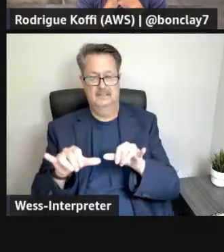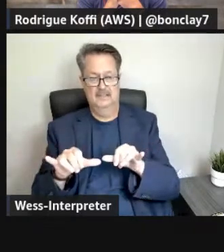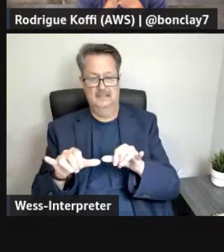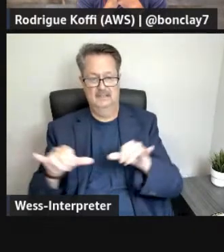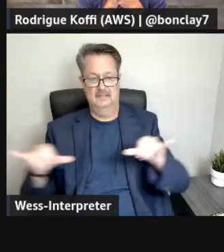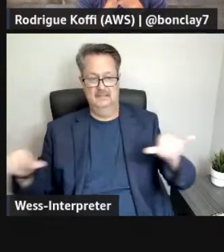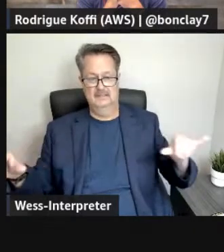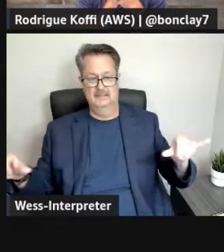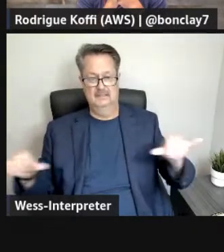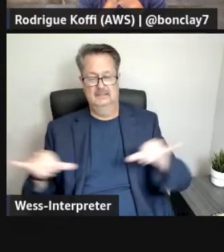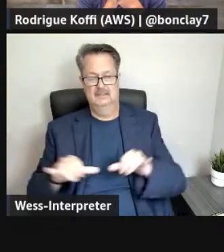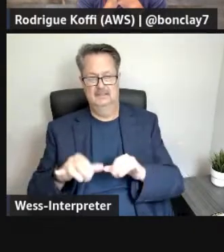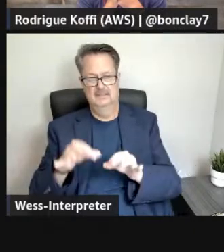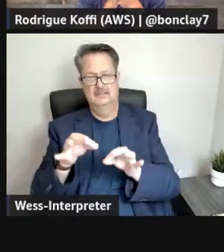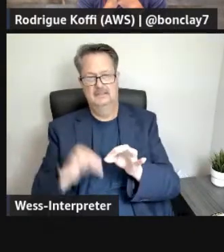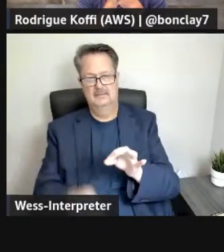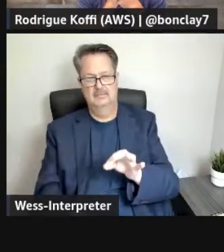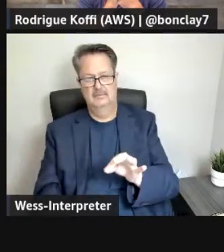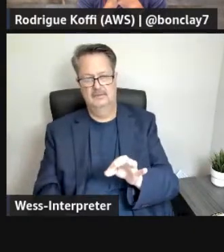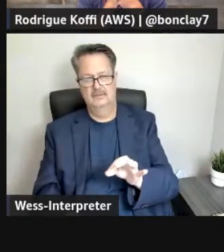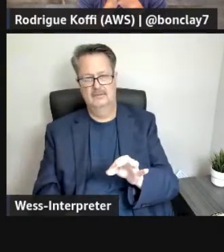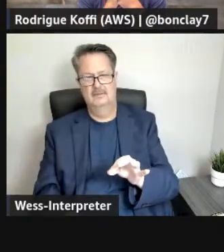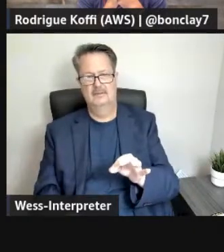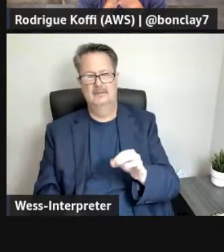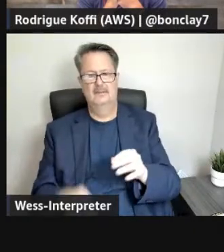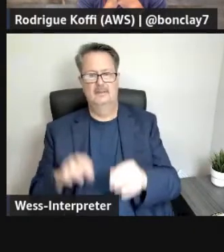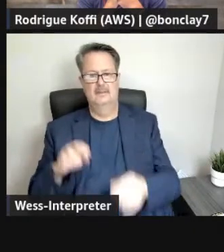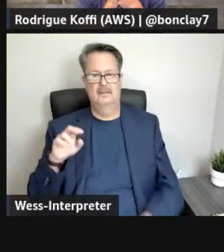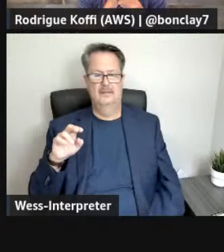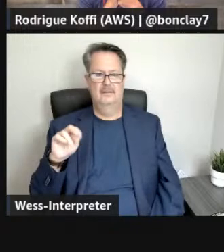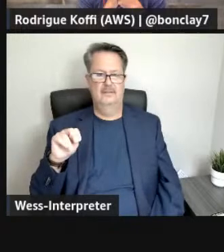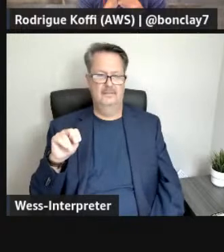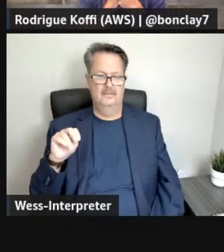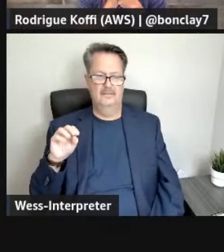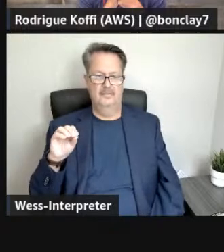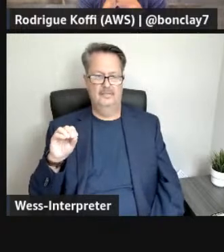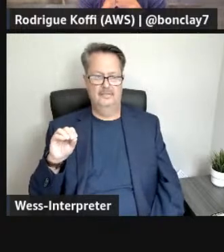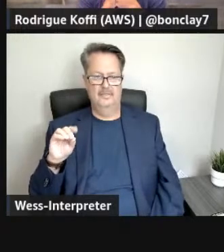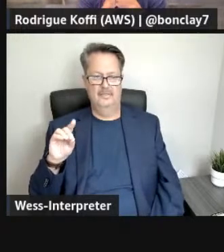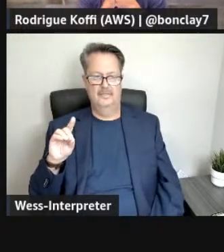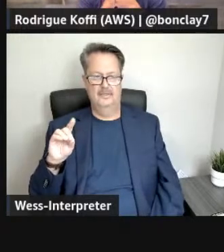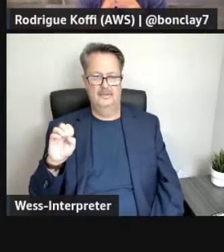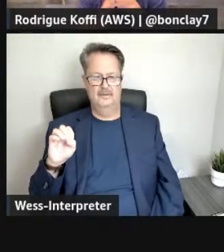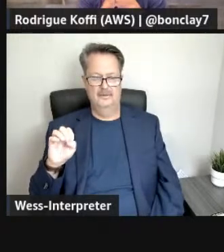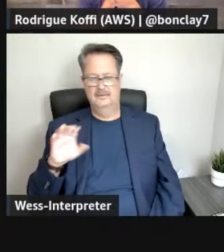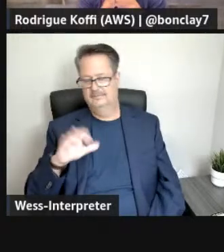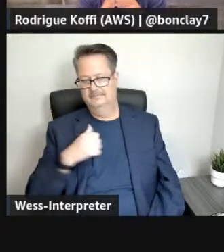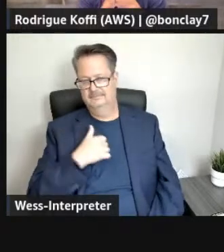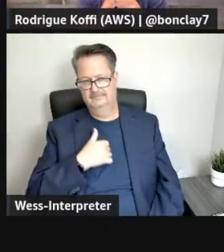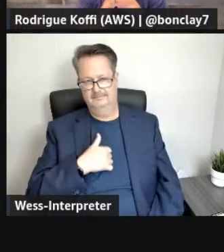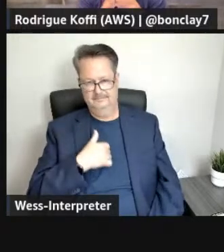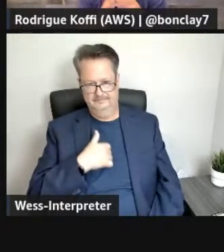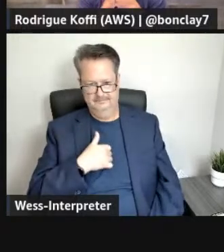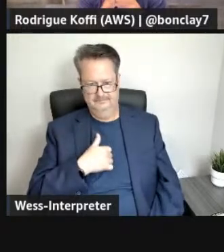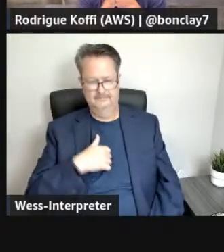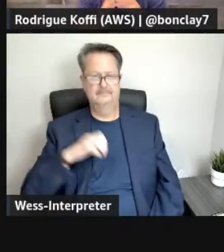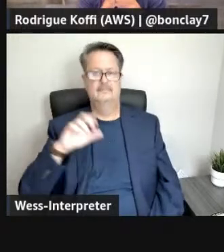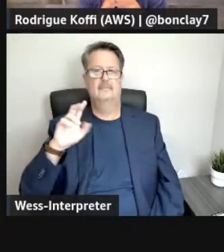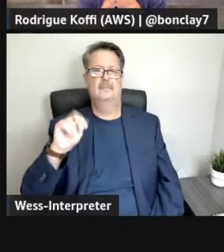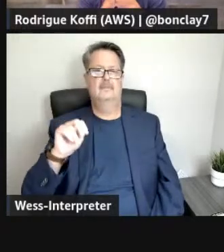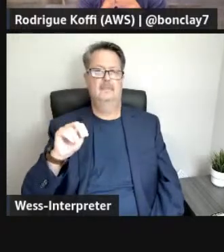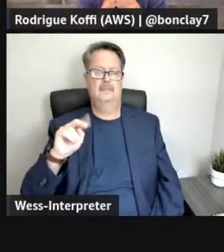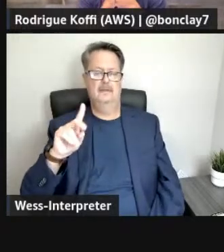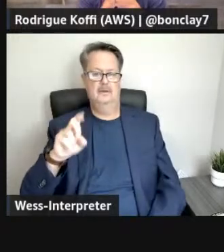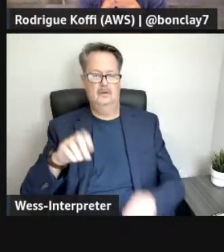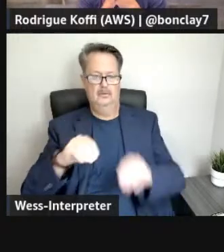distributing the node across all the, distributing the collector across all the nodes in the EKS cluster,